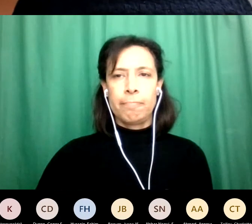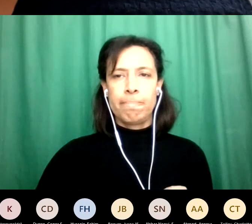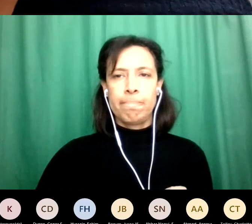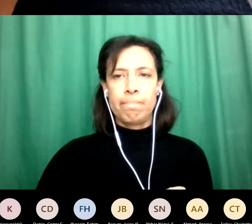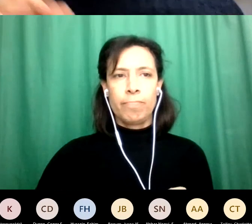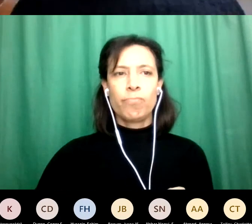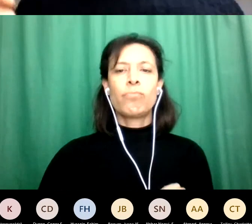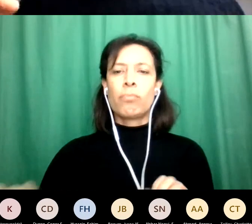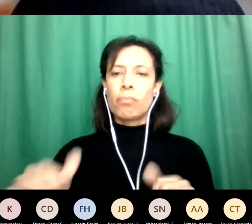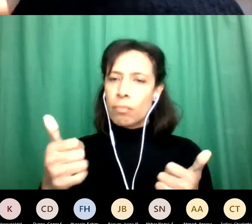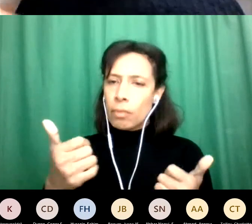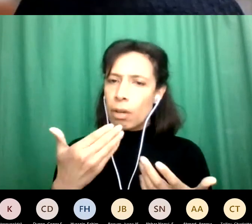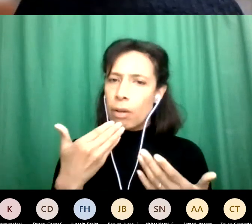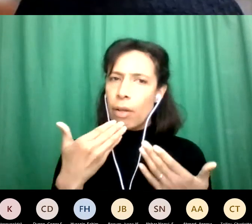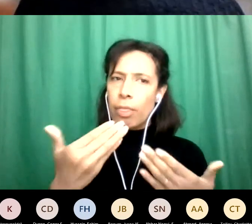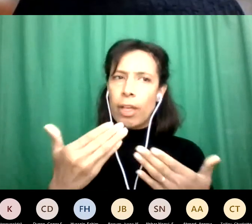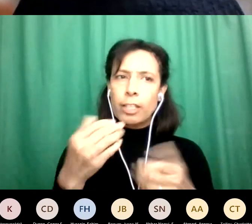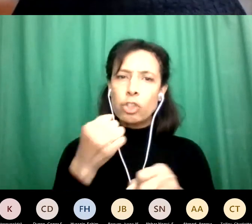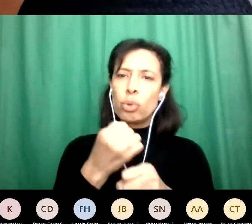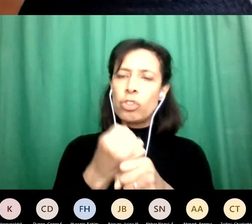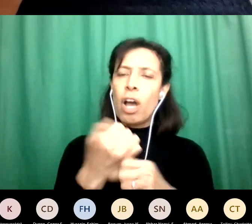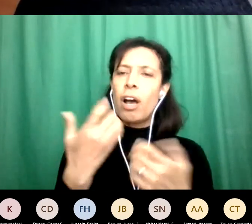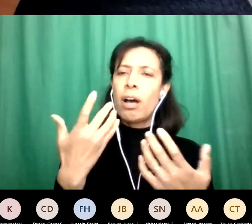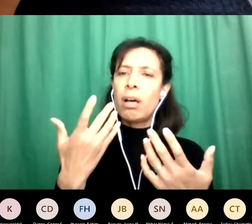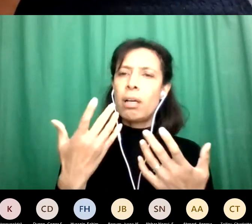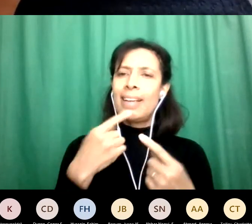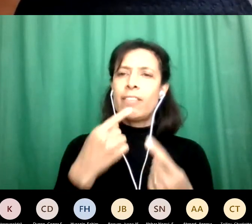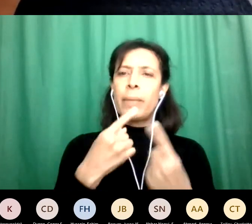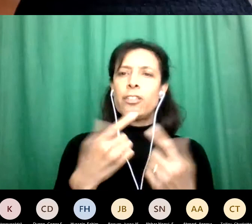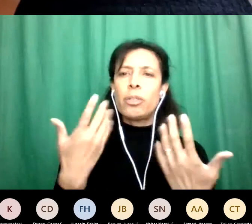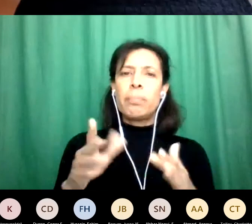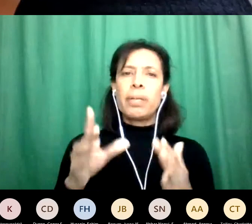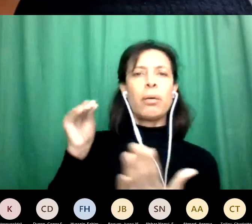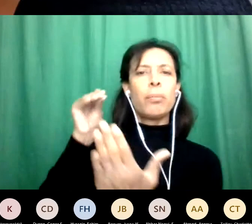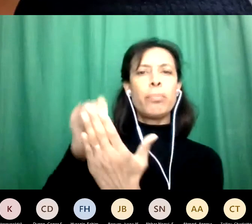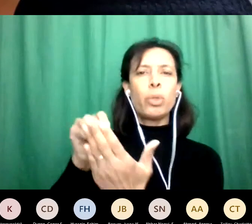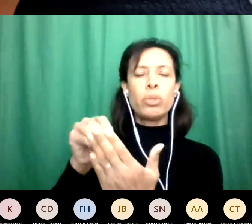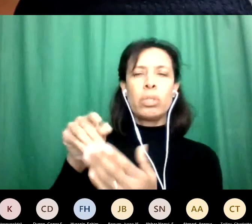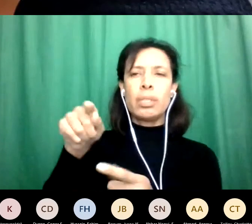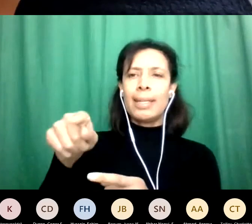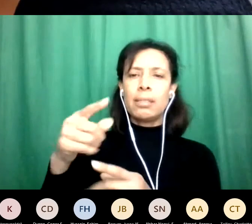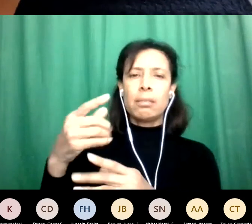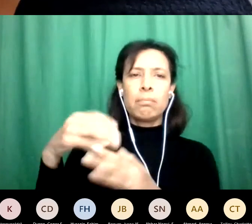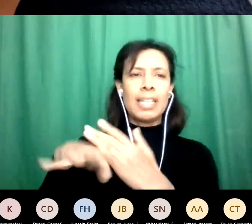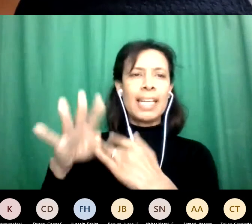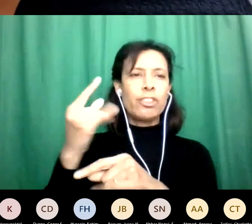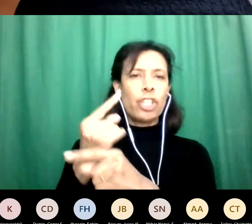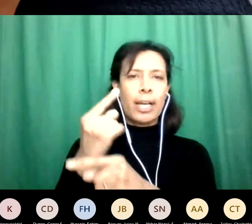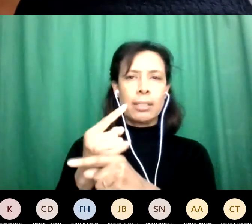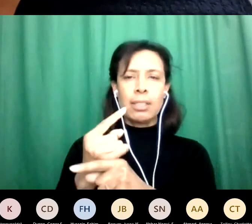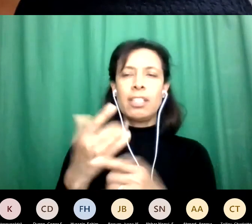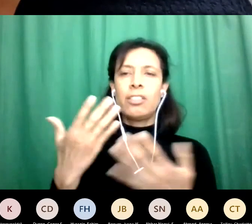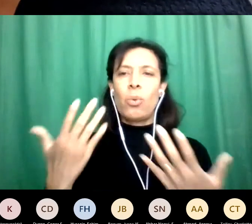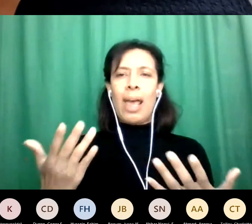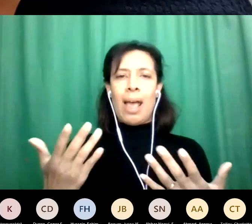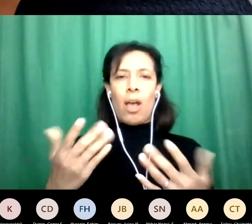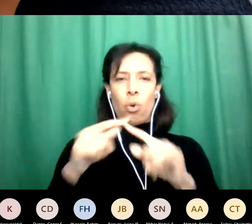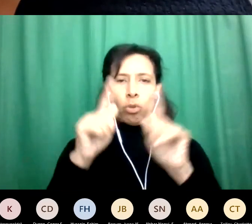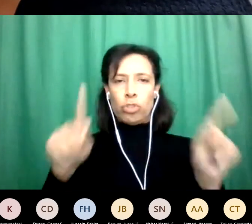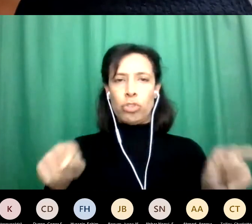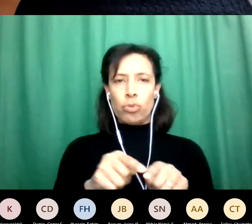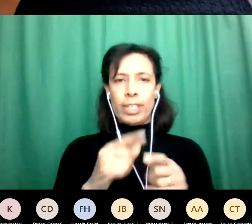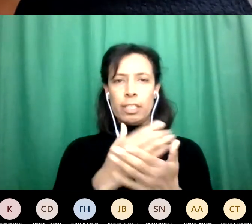Okay, thanks, Georgia. I've put the information in your chat, but it's all about going back to Harvard. Okay, I'm going to share my screen again now. So let me